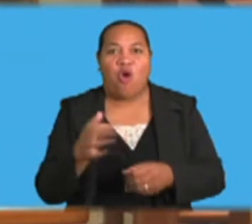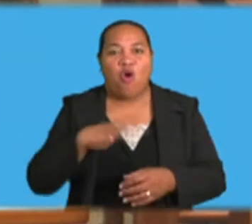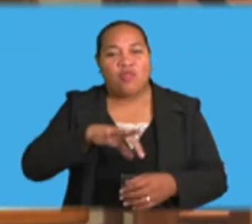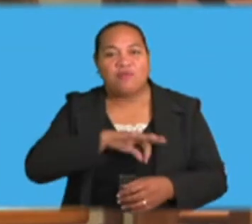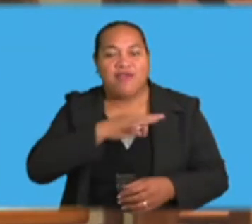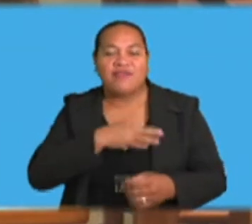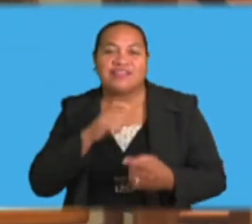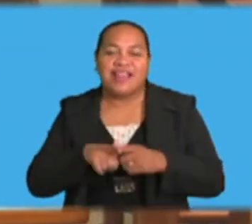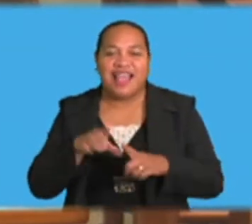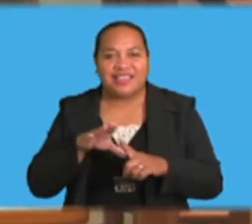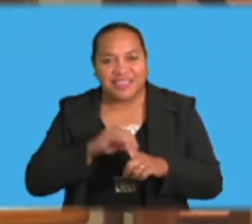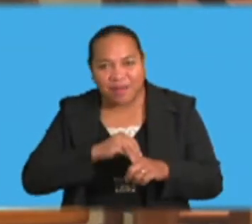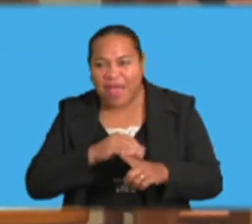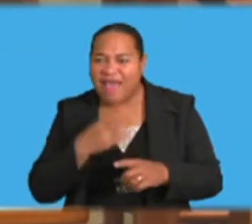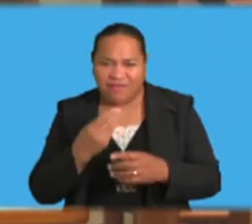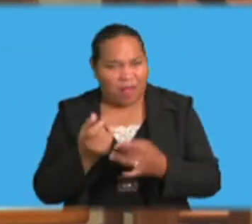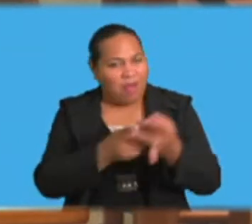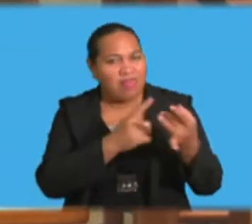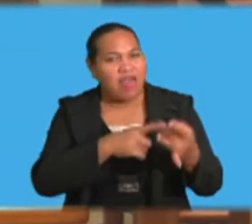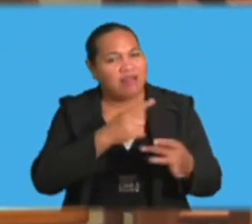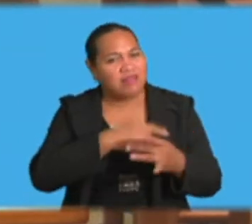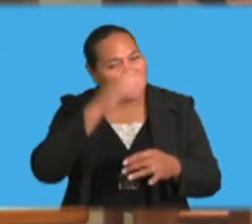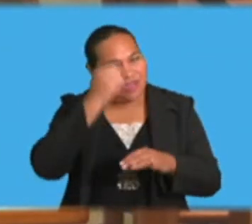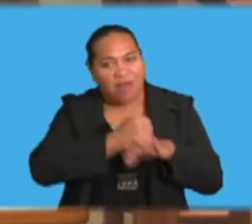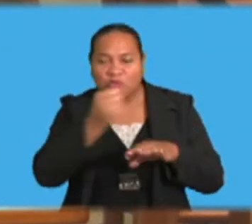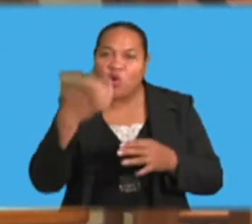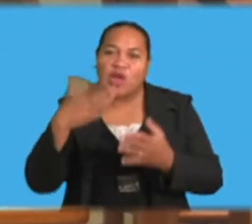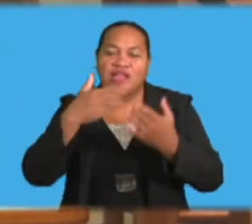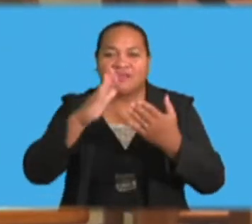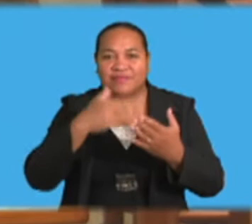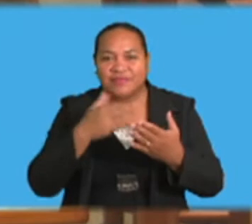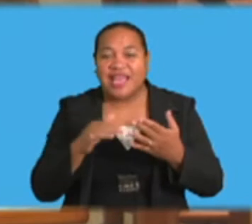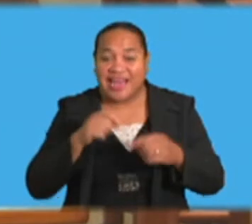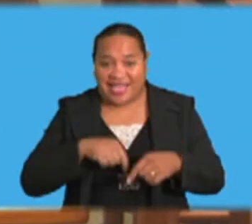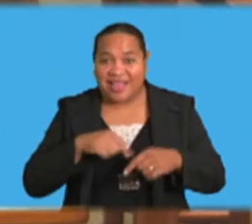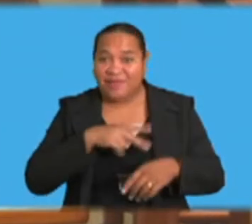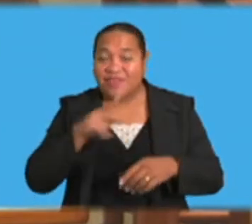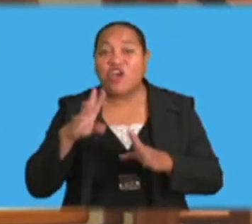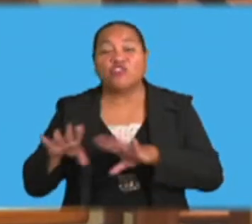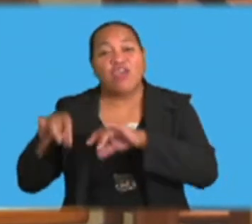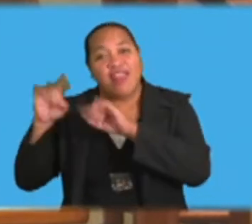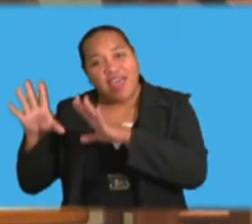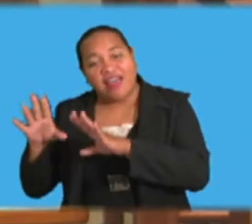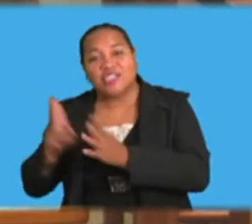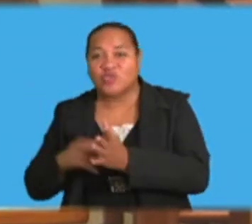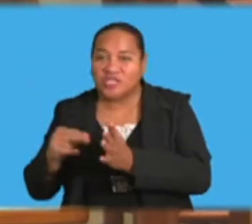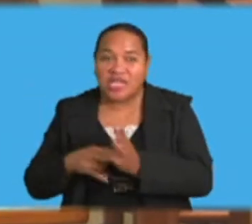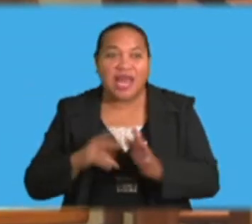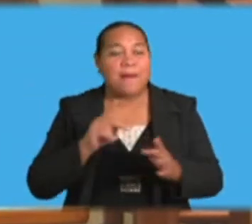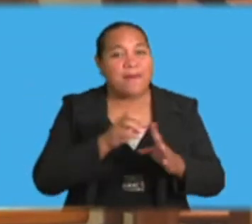are a number of member states that have already ratified, including in our region, Australia, New Zealand, Papua New